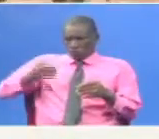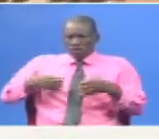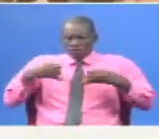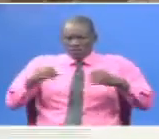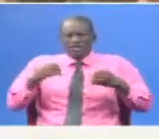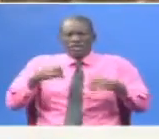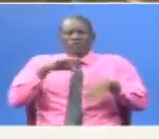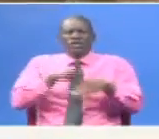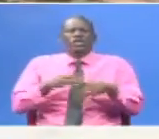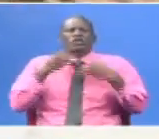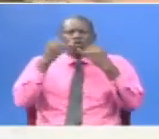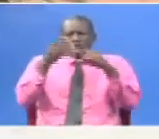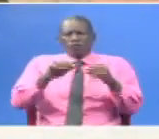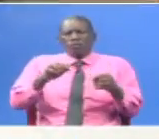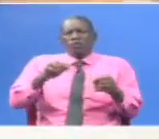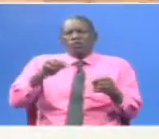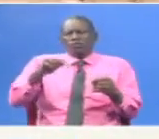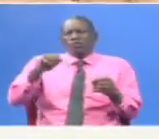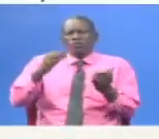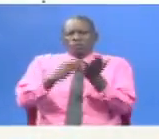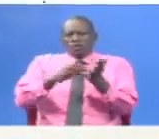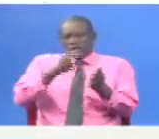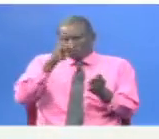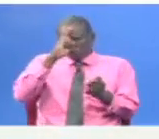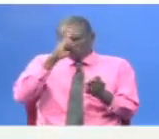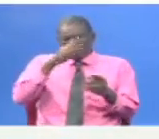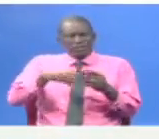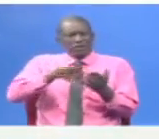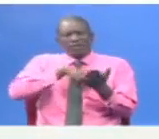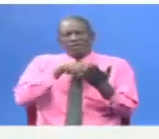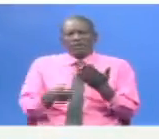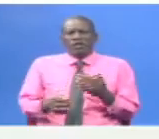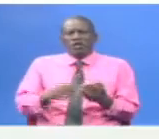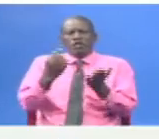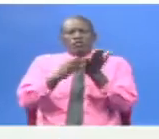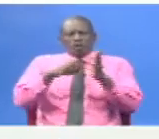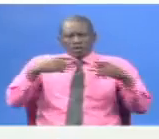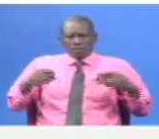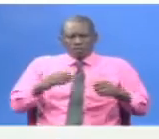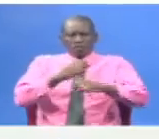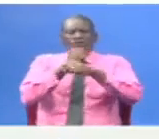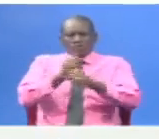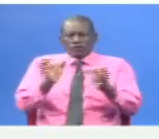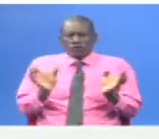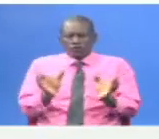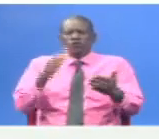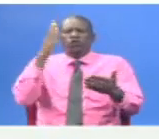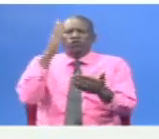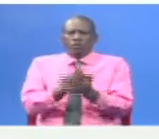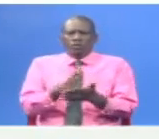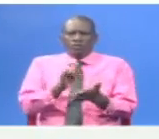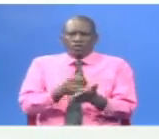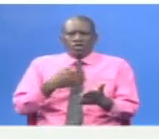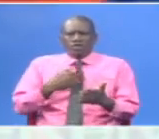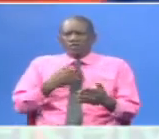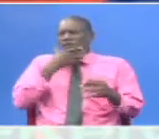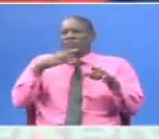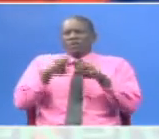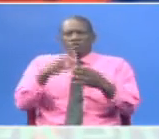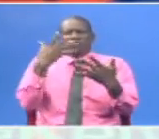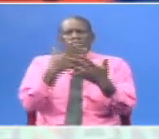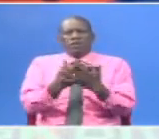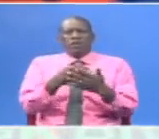Police Defense Forces and the police. The Ugandan People's Defense Force confirmed to Remy that they have her brother in custody,